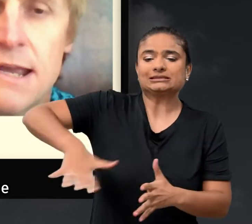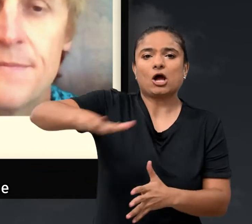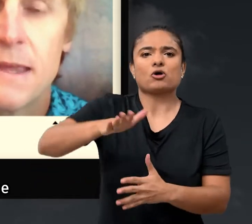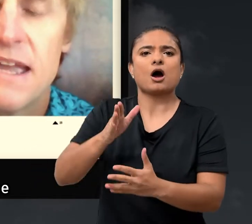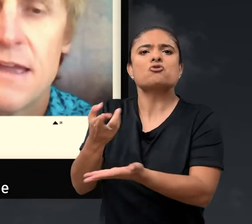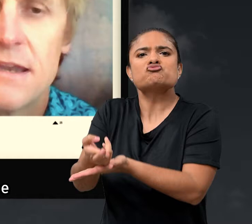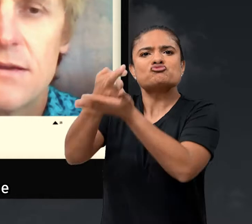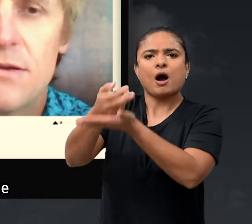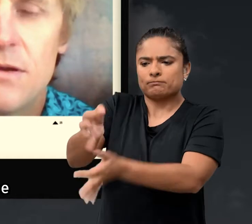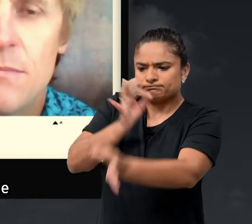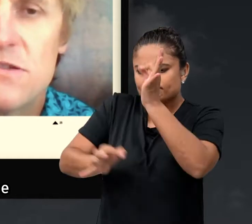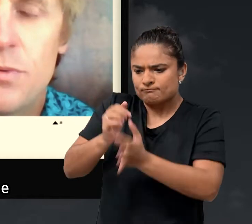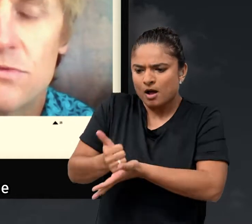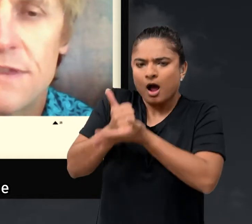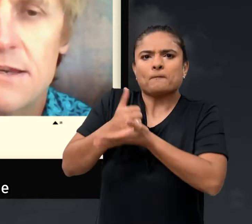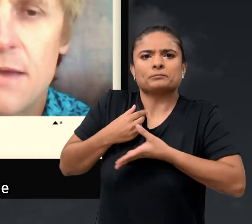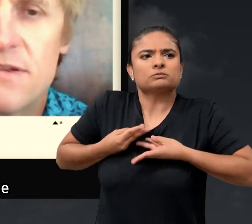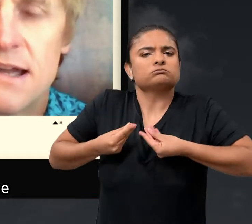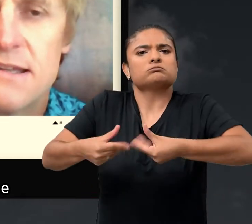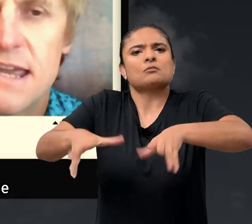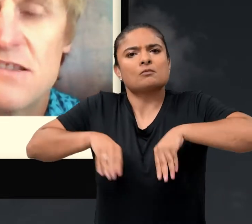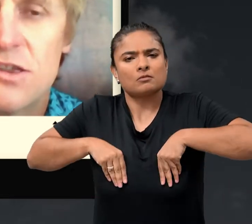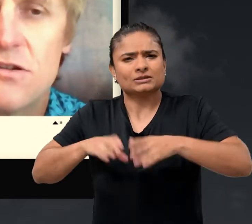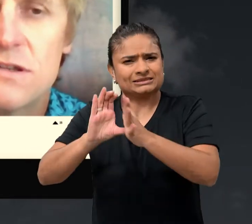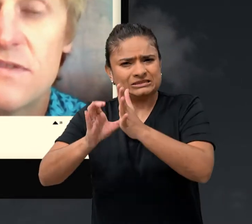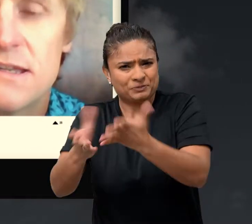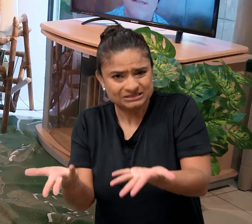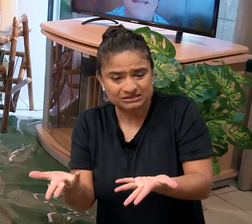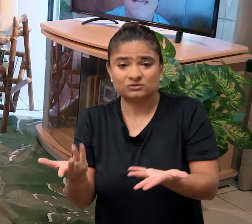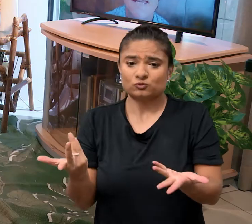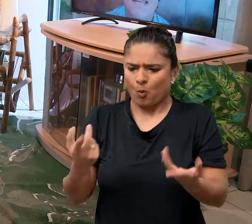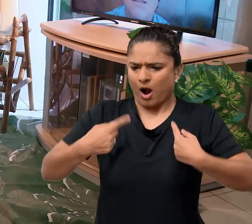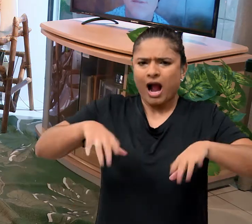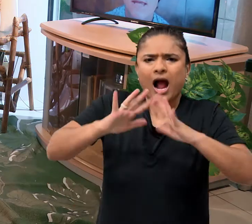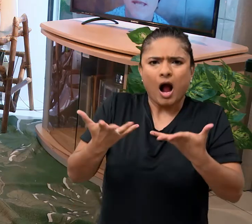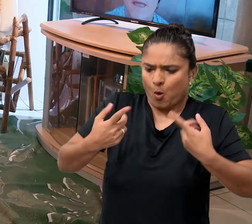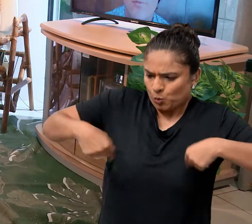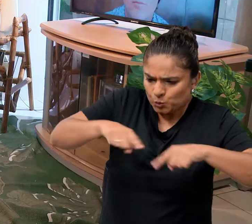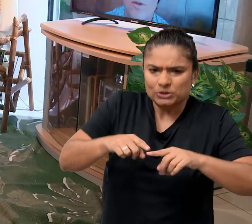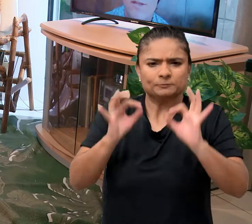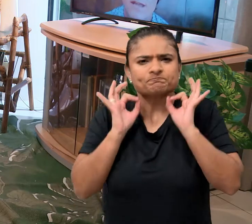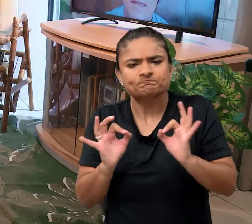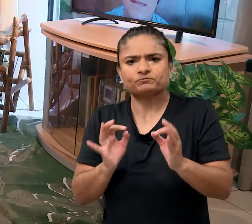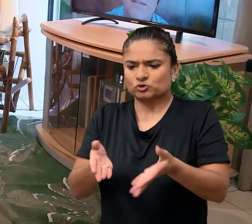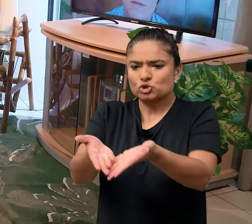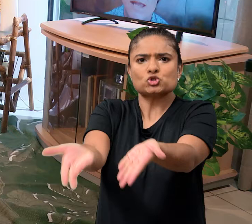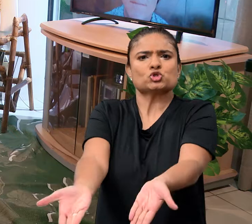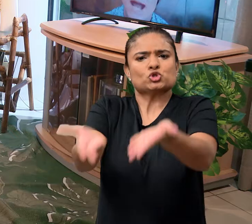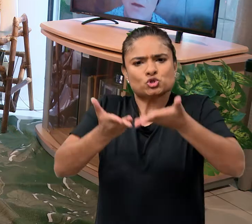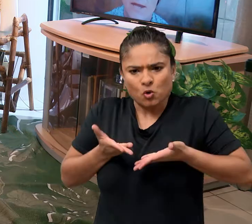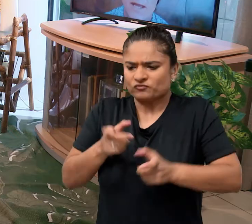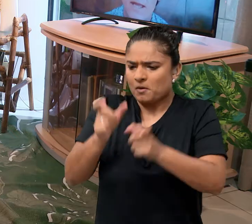want to say that the most important thing to emphasize here is that those services need to be appropriate, they need to